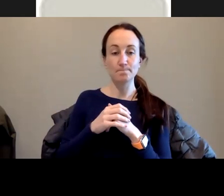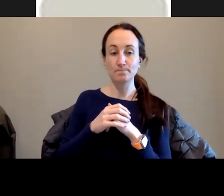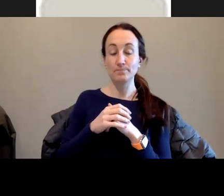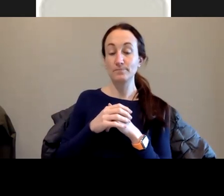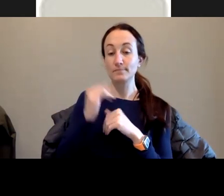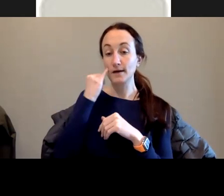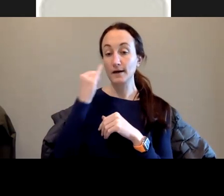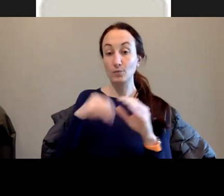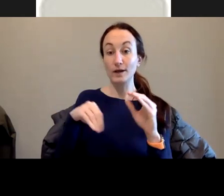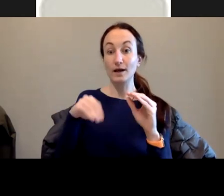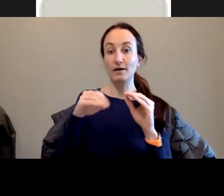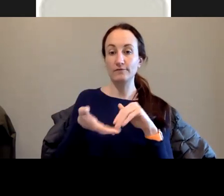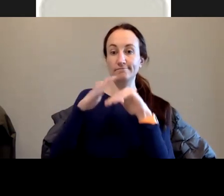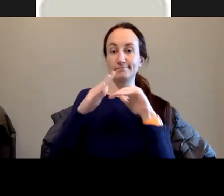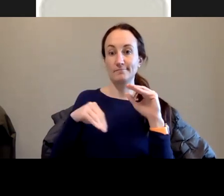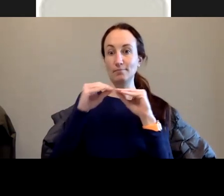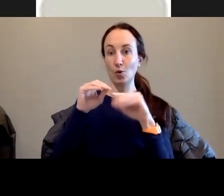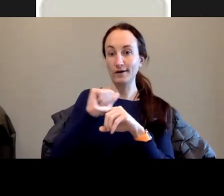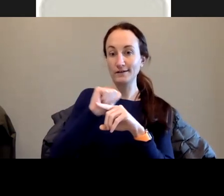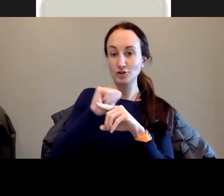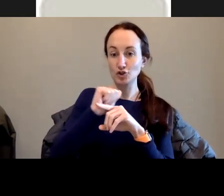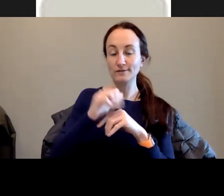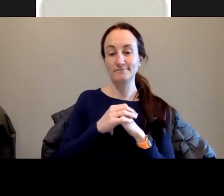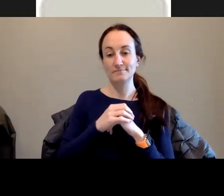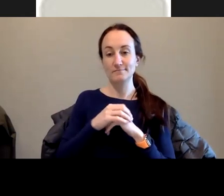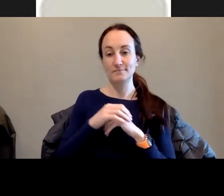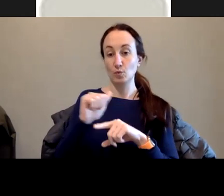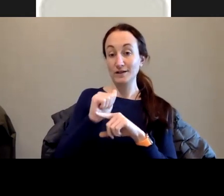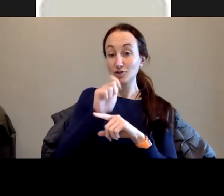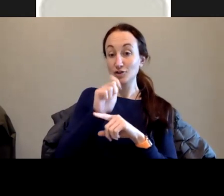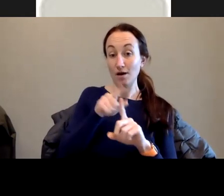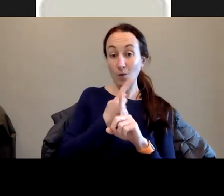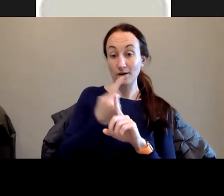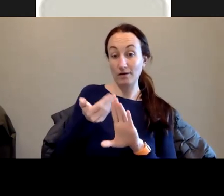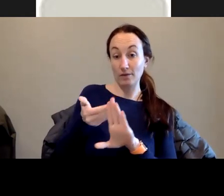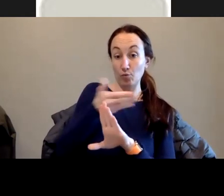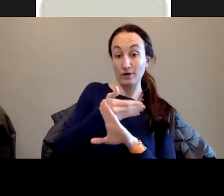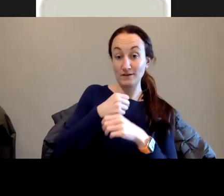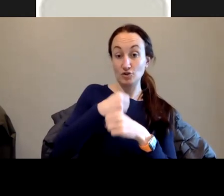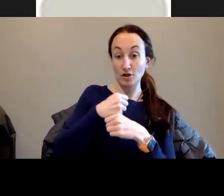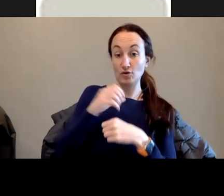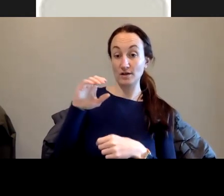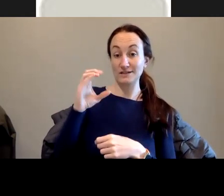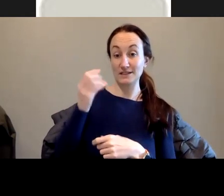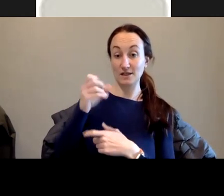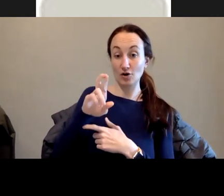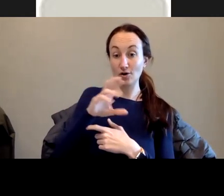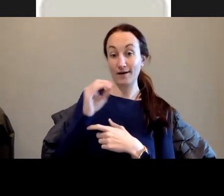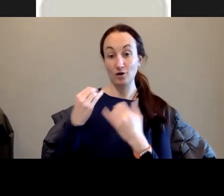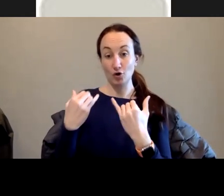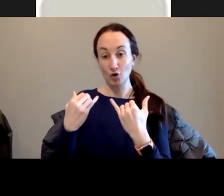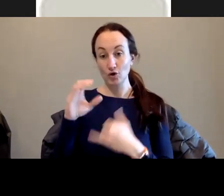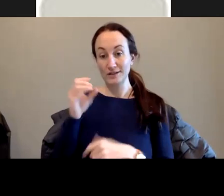just we have more conditioning, right? We condition on not only the previously generated CDR and the current